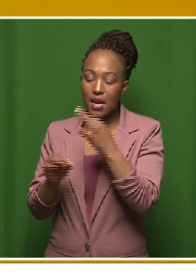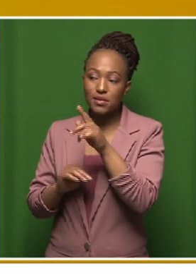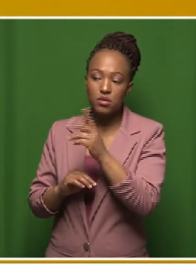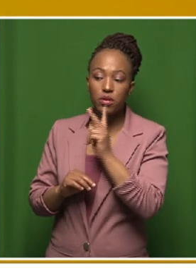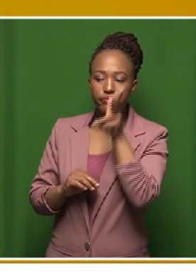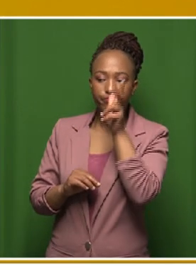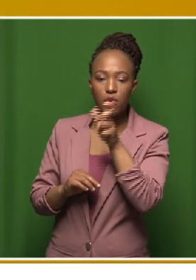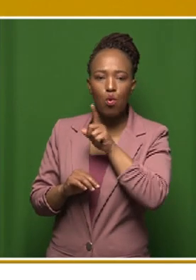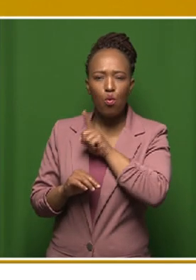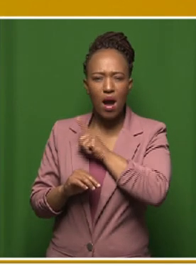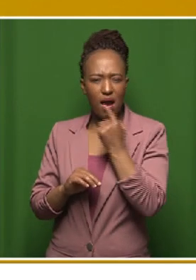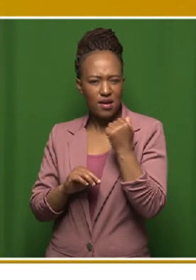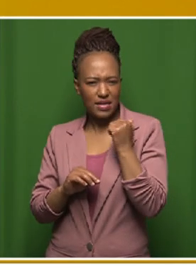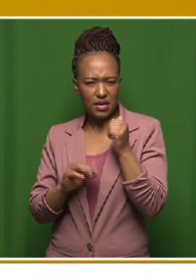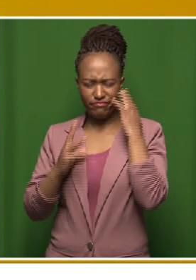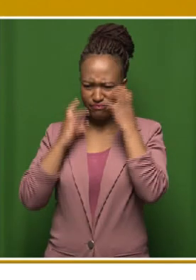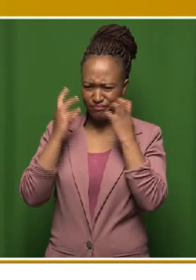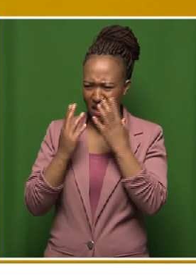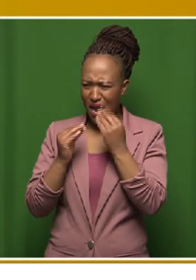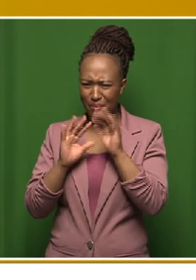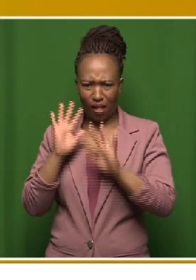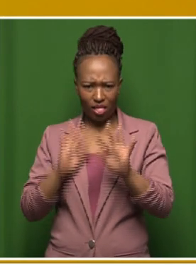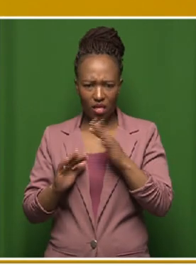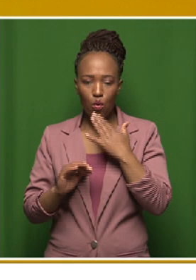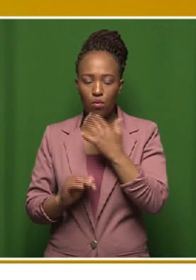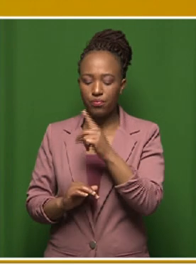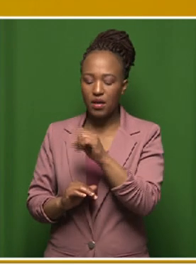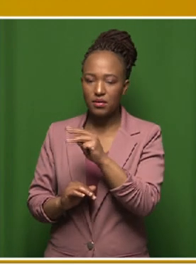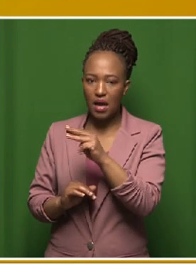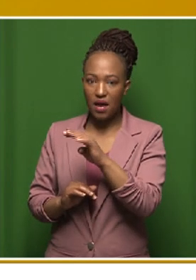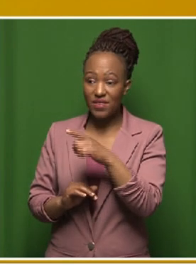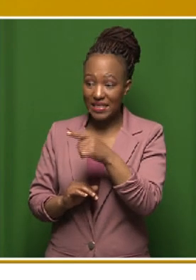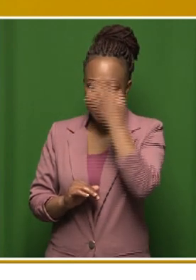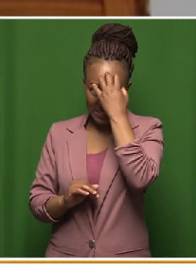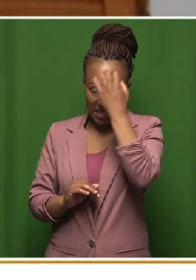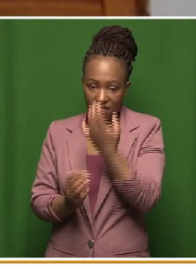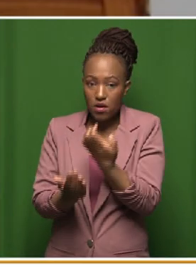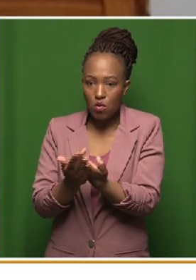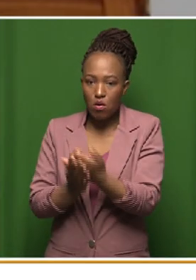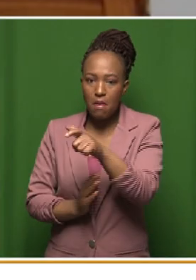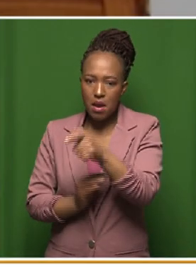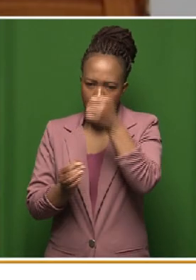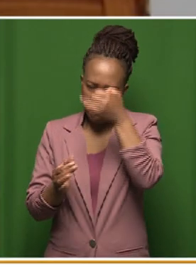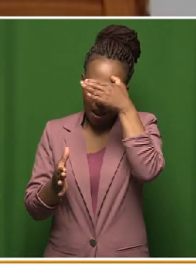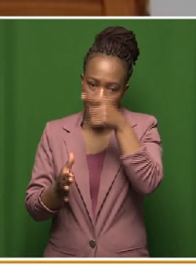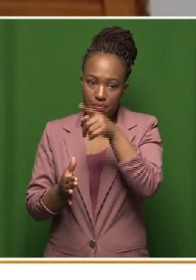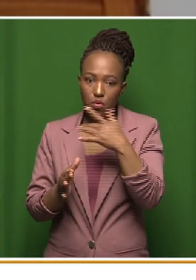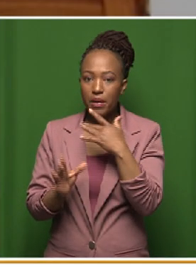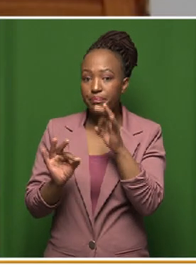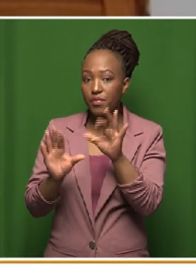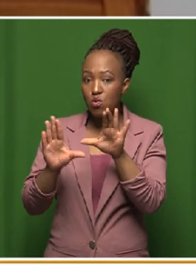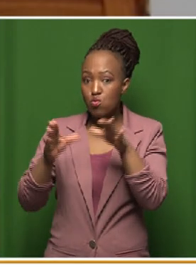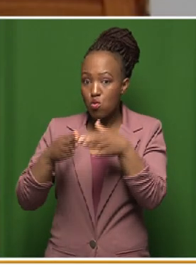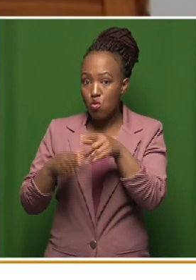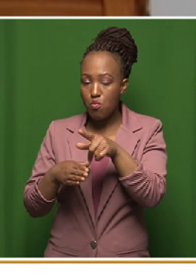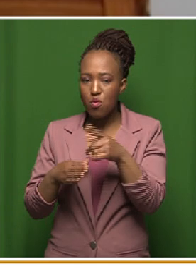was a lot of confusion yesterday when these numbers came out. So Dawie Roodt is with us, Chief Economist at the Efficient Group, warning that Stats SA